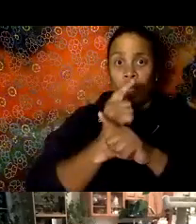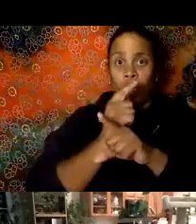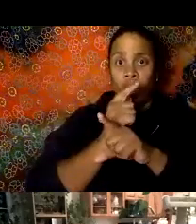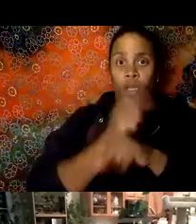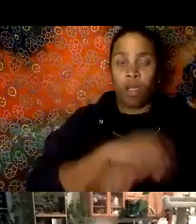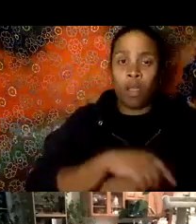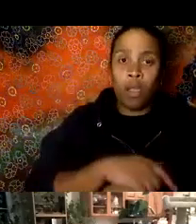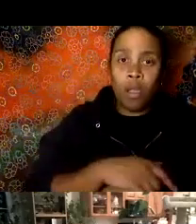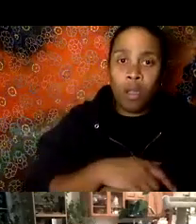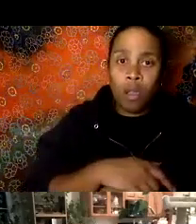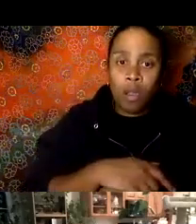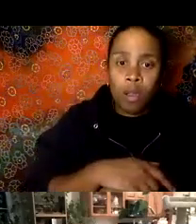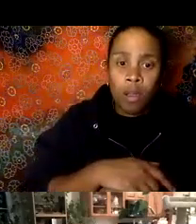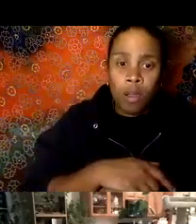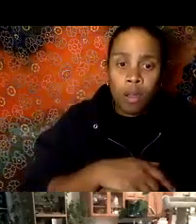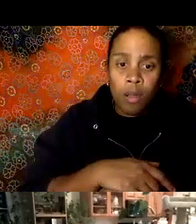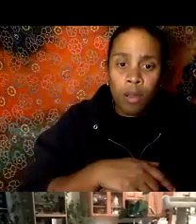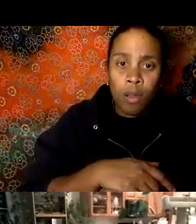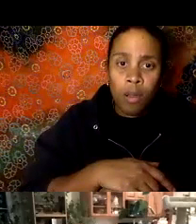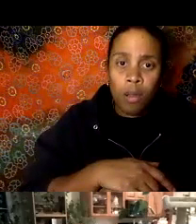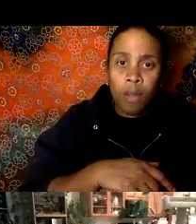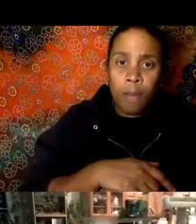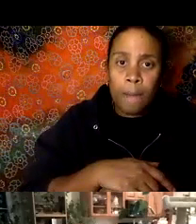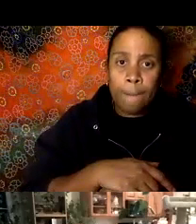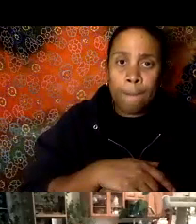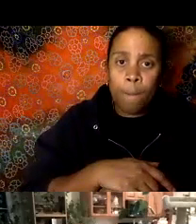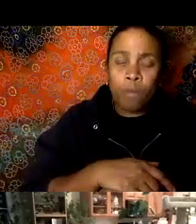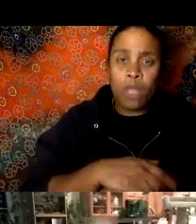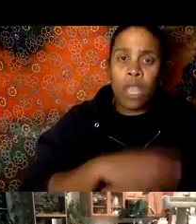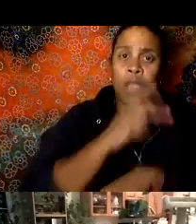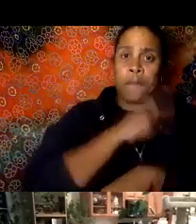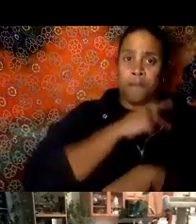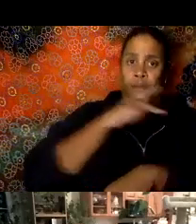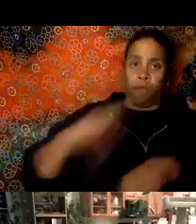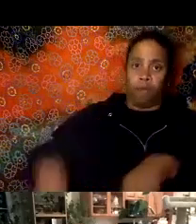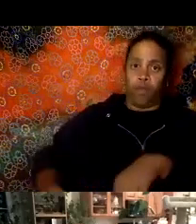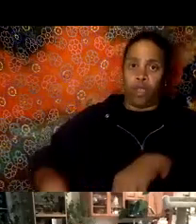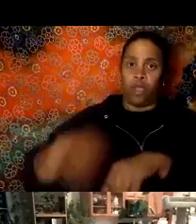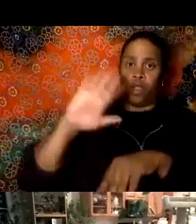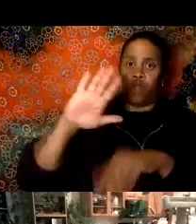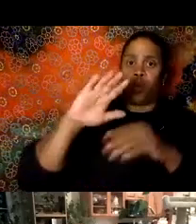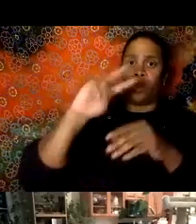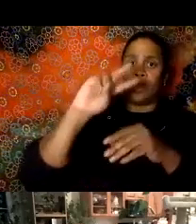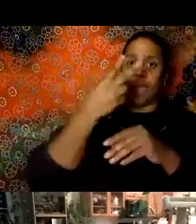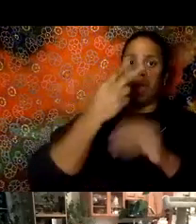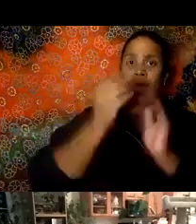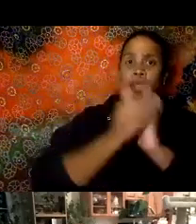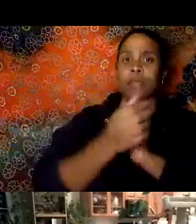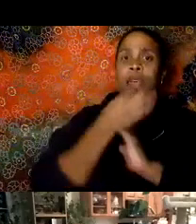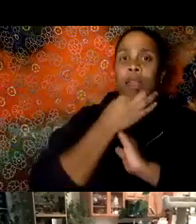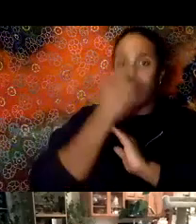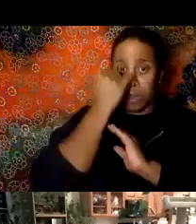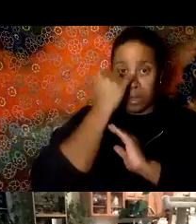introverted. So in that sense, it could be a little more cat-like. The priest, priestess is your second talent. It's a little bit